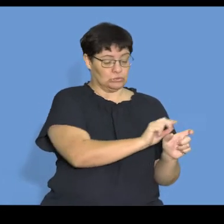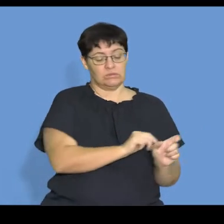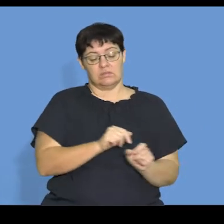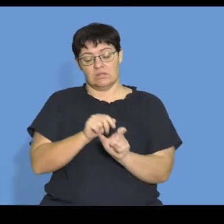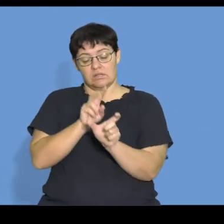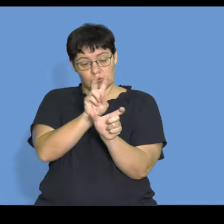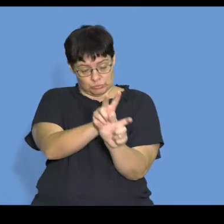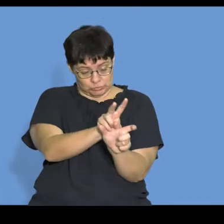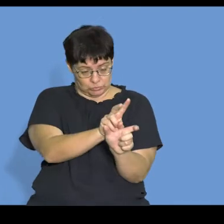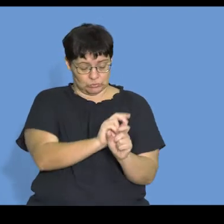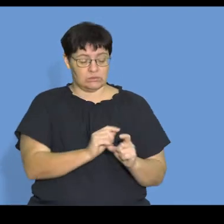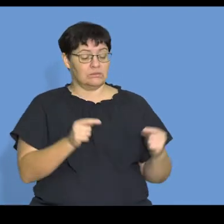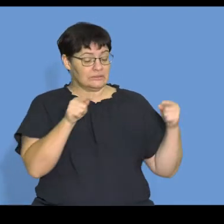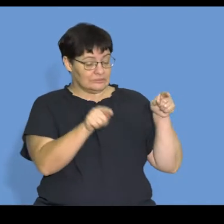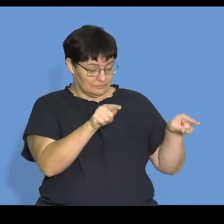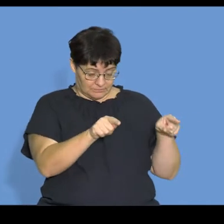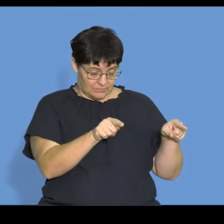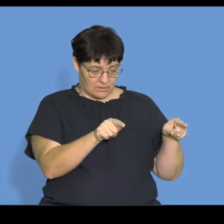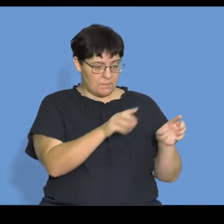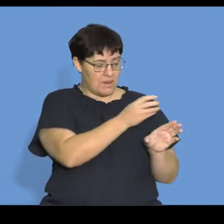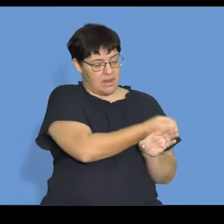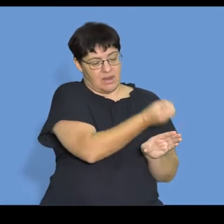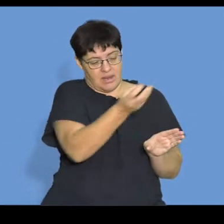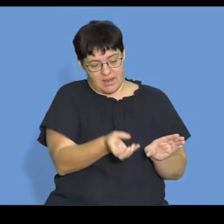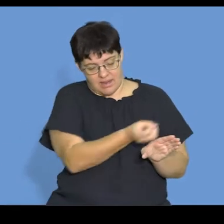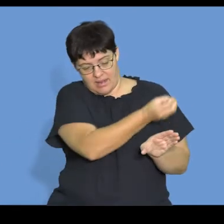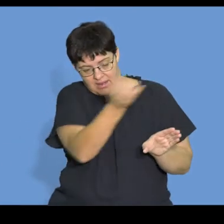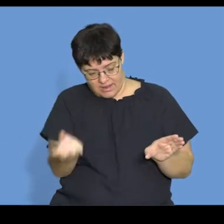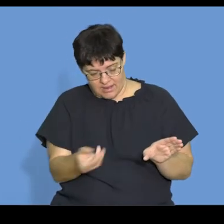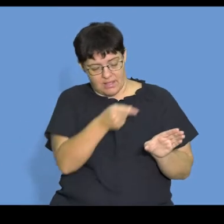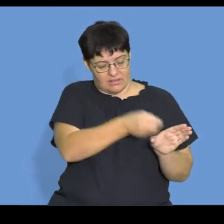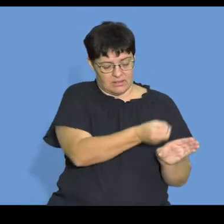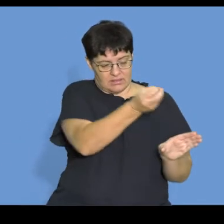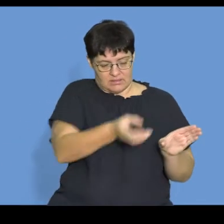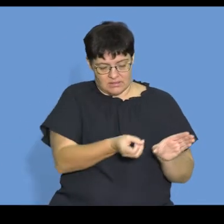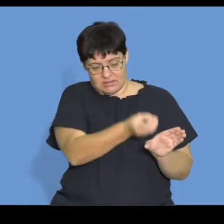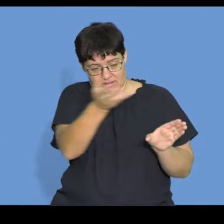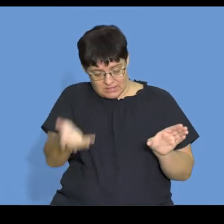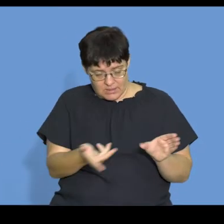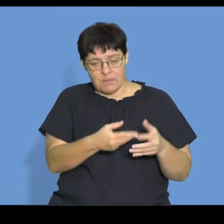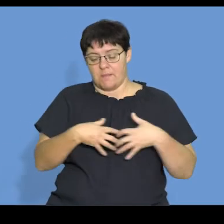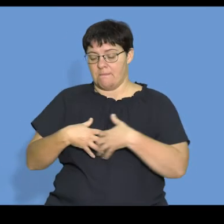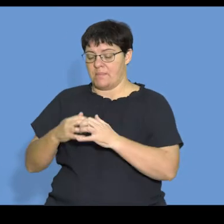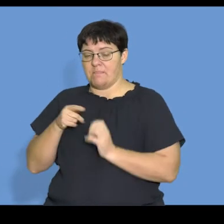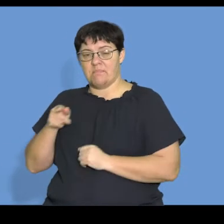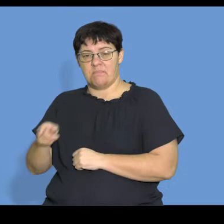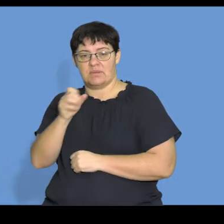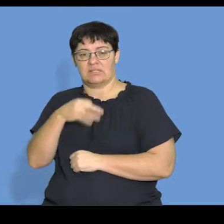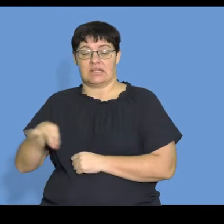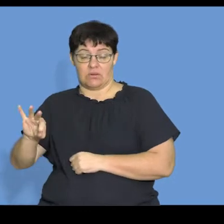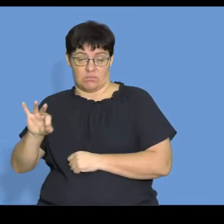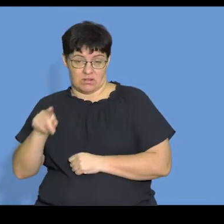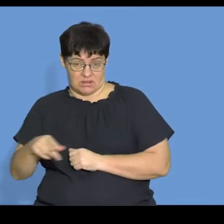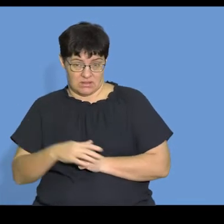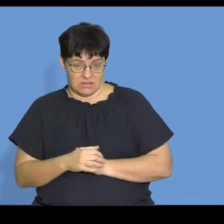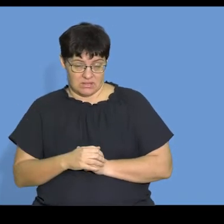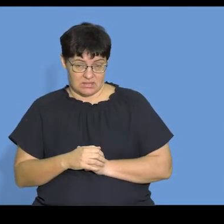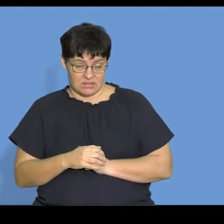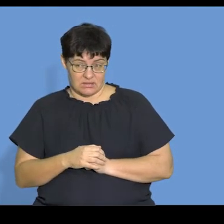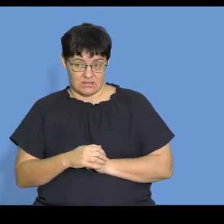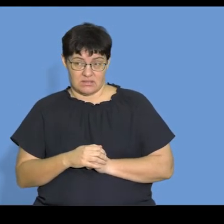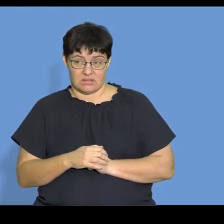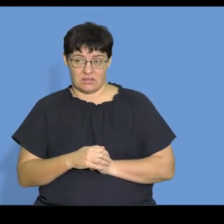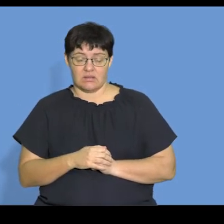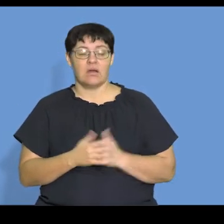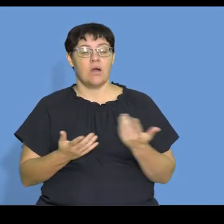I multiply them using the expanding rules, I get a trinomial. This first bracket and this second bracket,